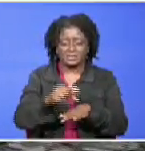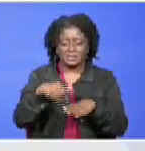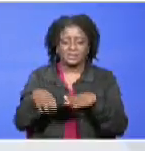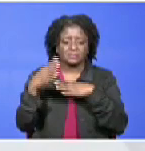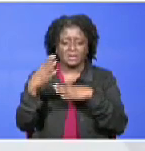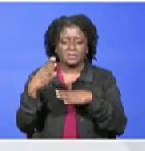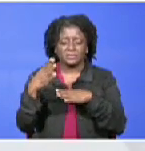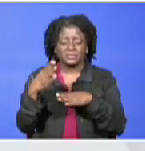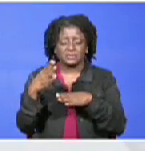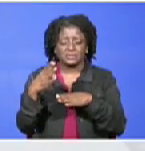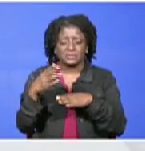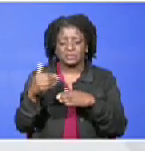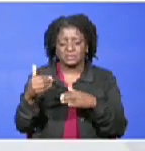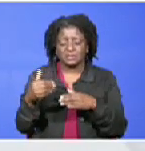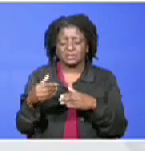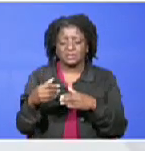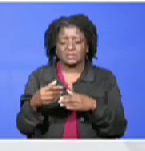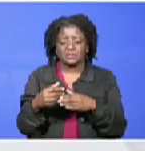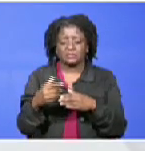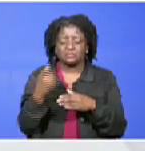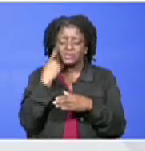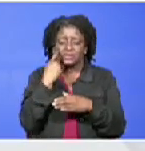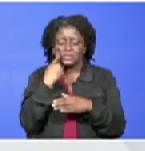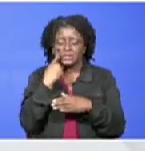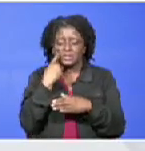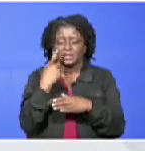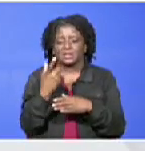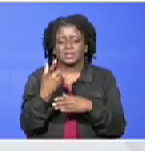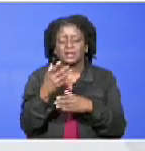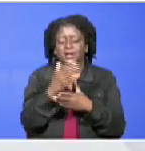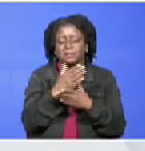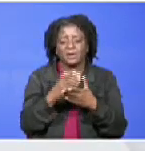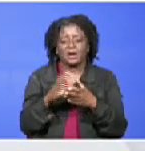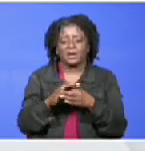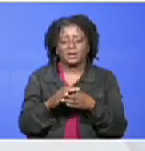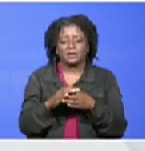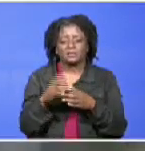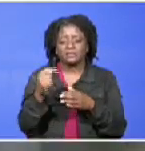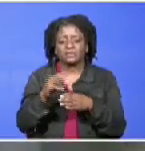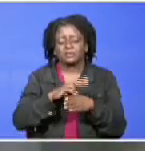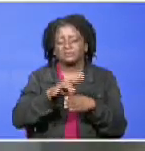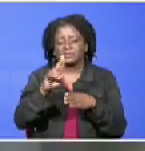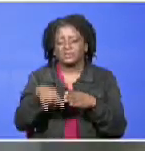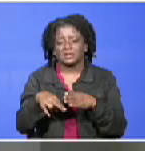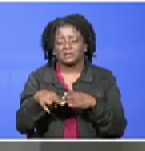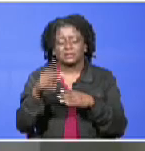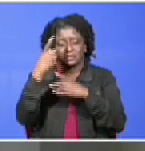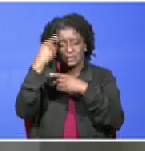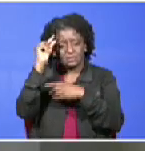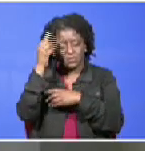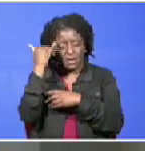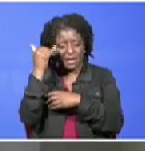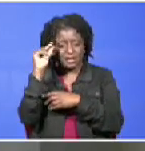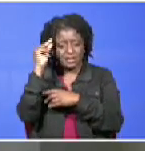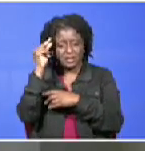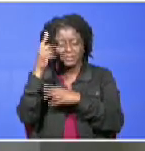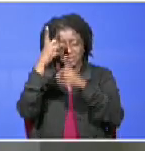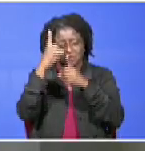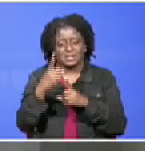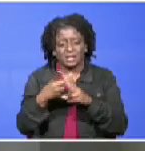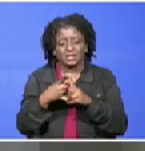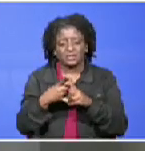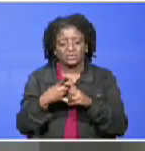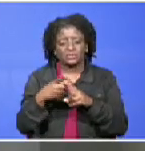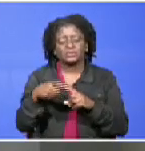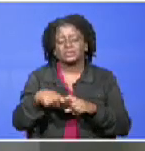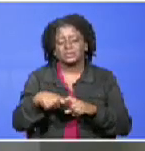fallout, along with the government's decision to place repatriation on hold for now. We're waiting and watching mode to see how